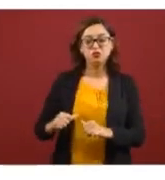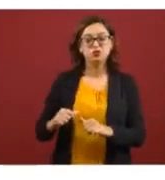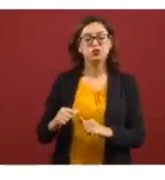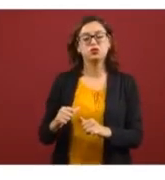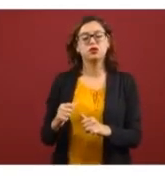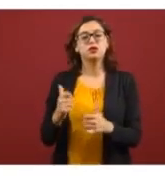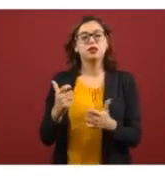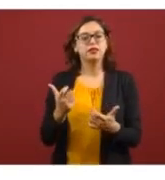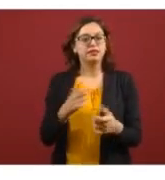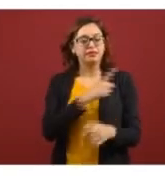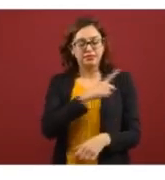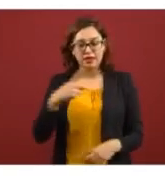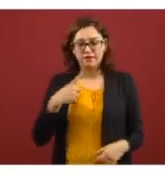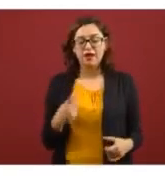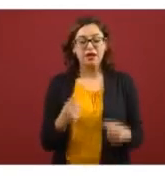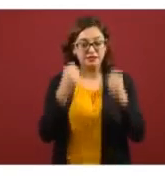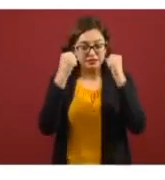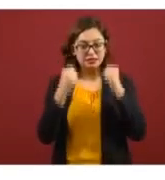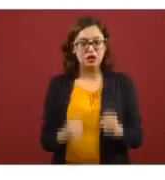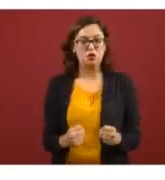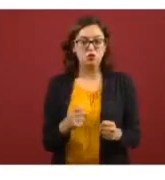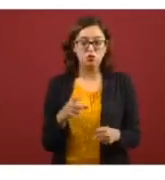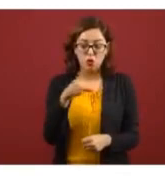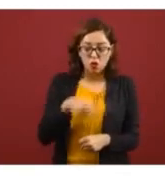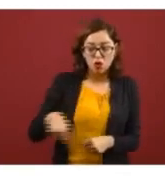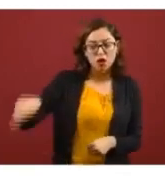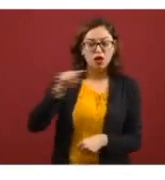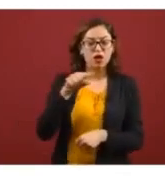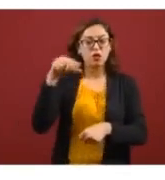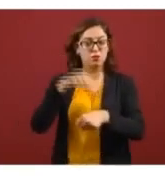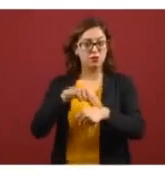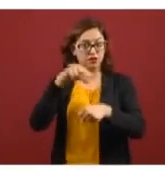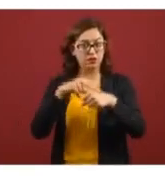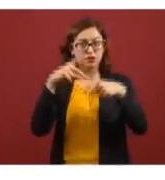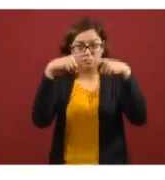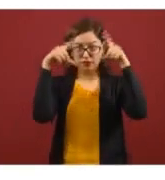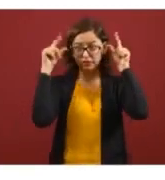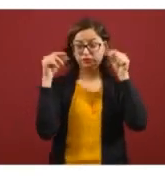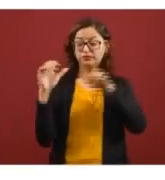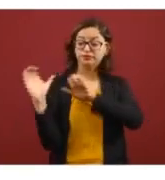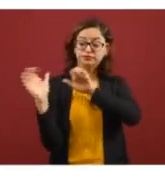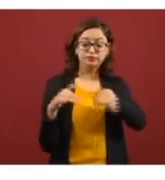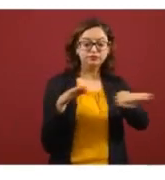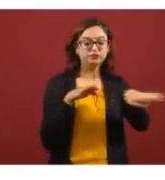Let's see. They will be making sure that